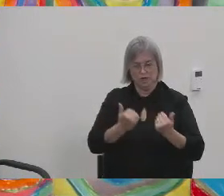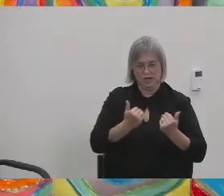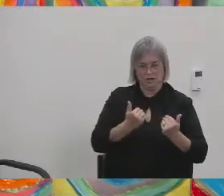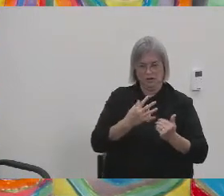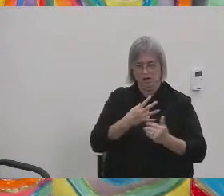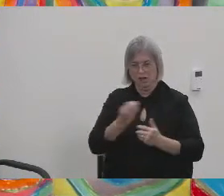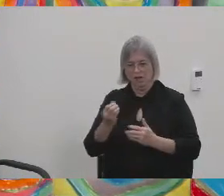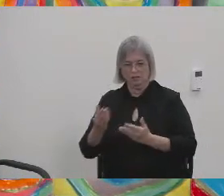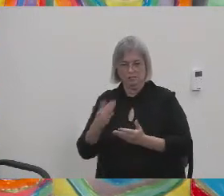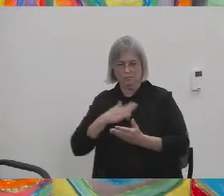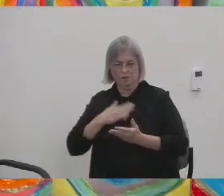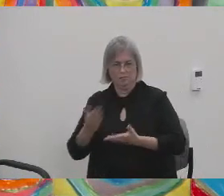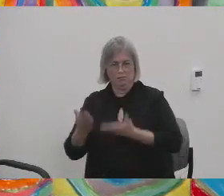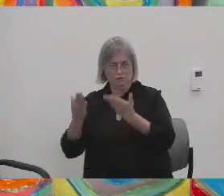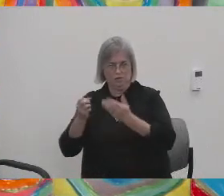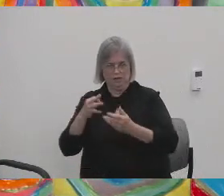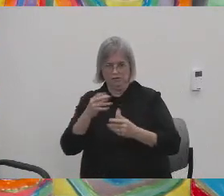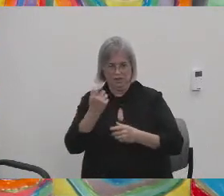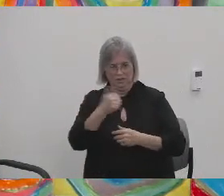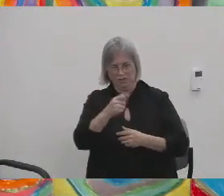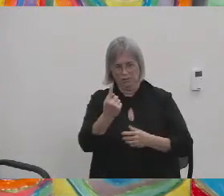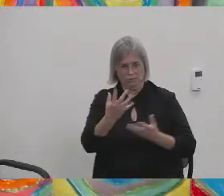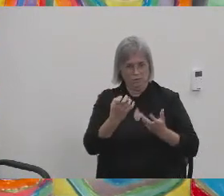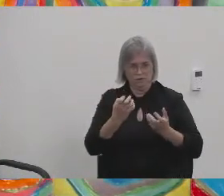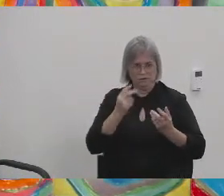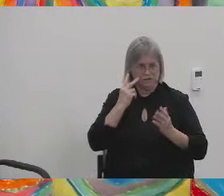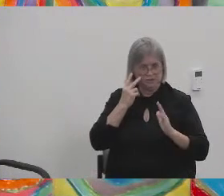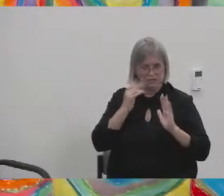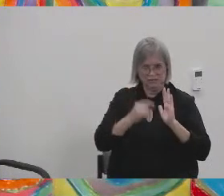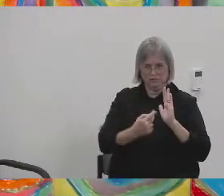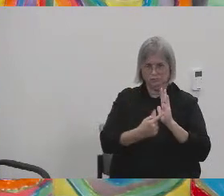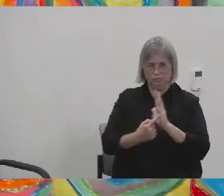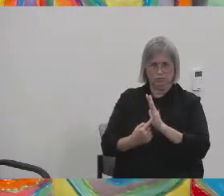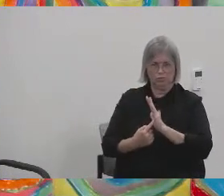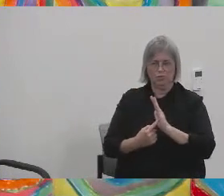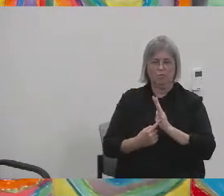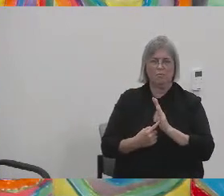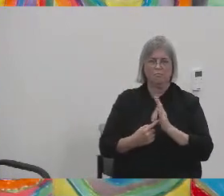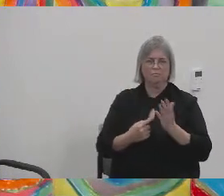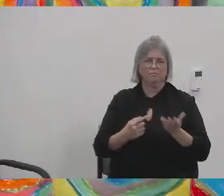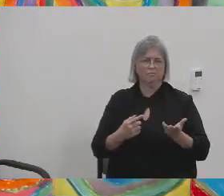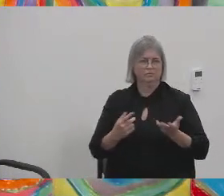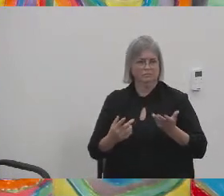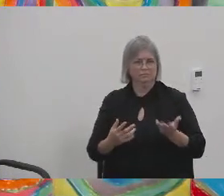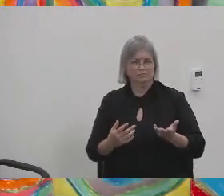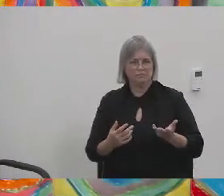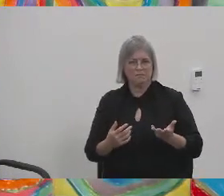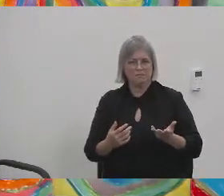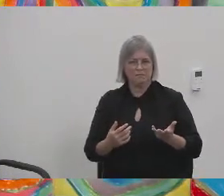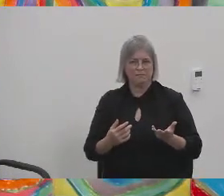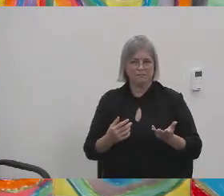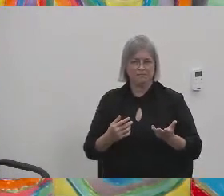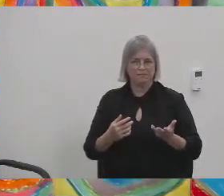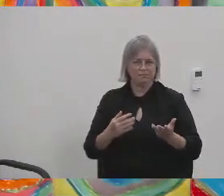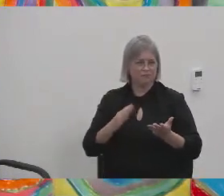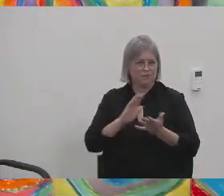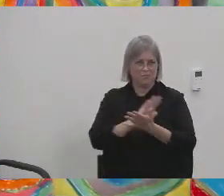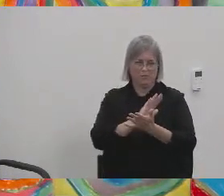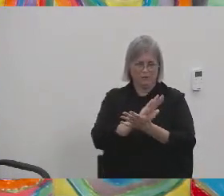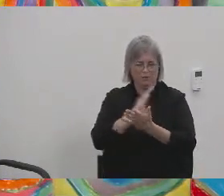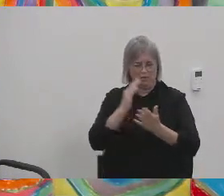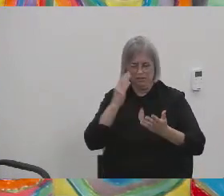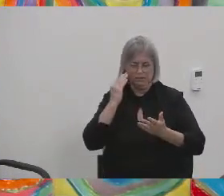and what I proposed, if anybody is interested in seeing it. I'm not sure, I mean, you know, paper handling and things like